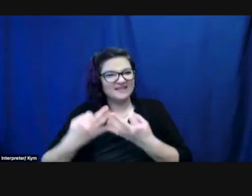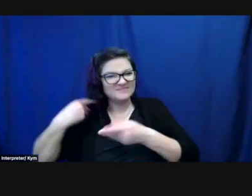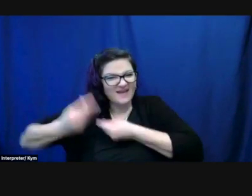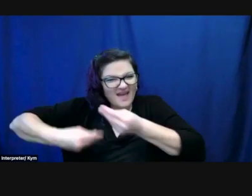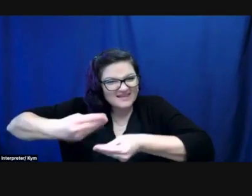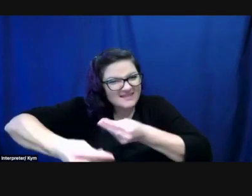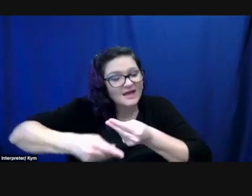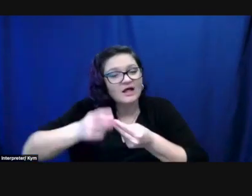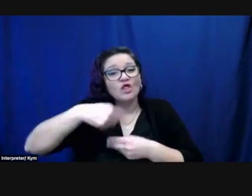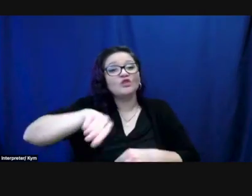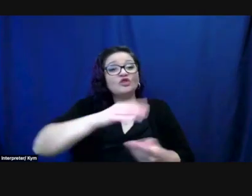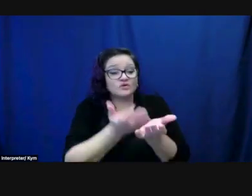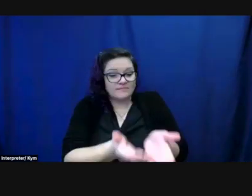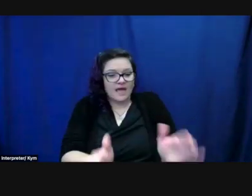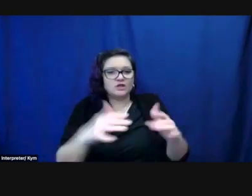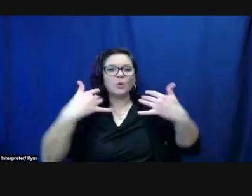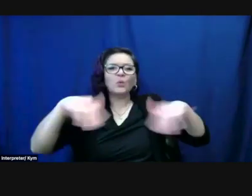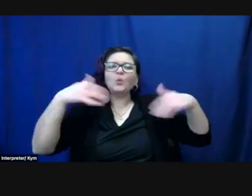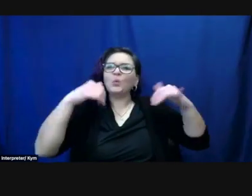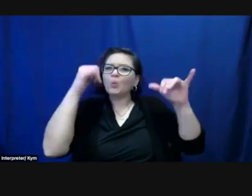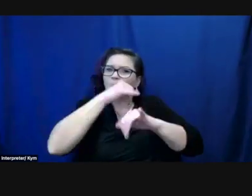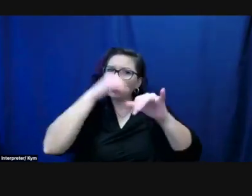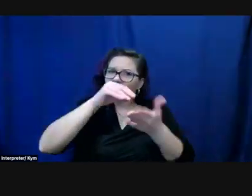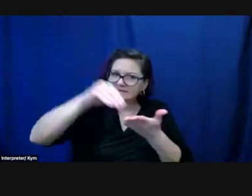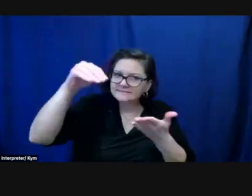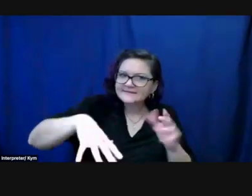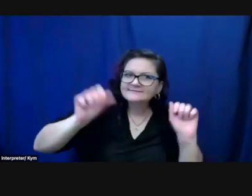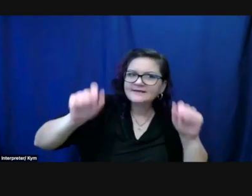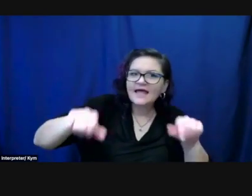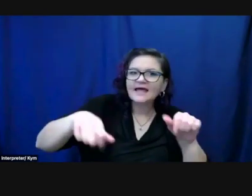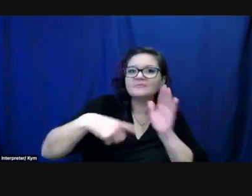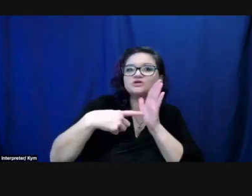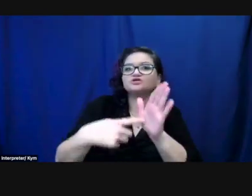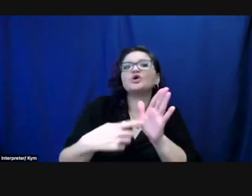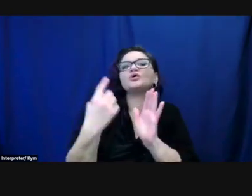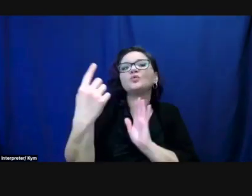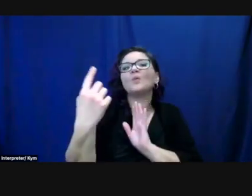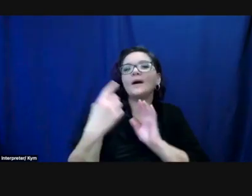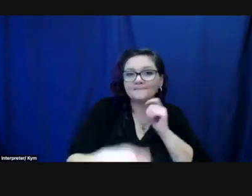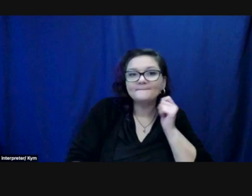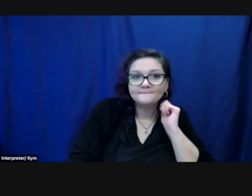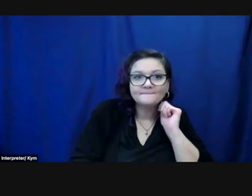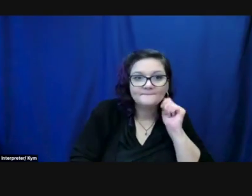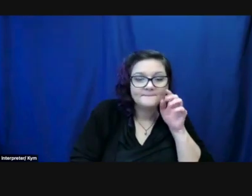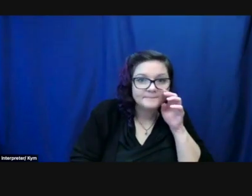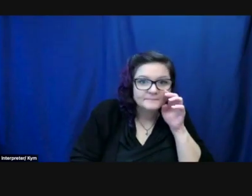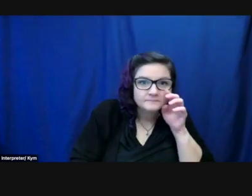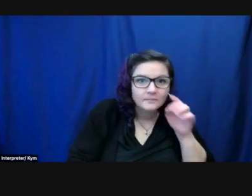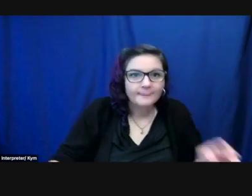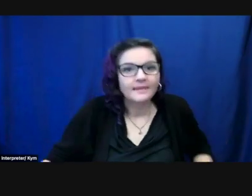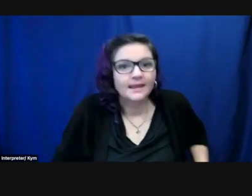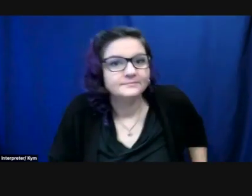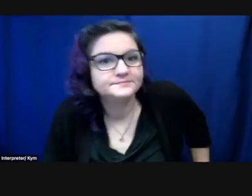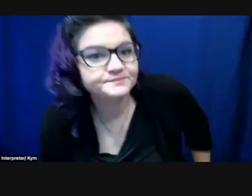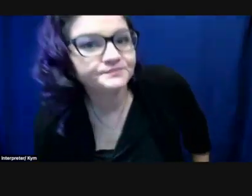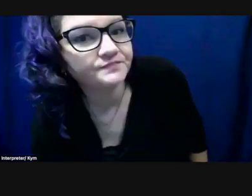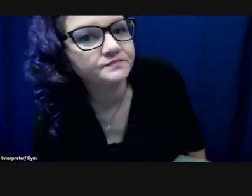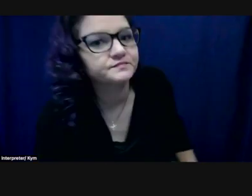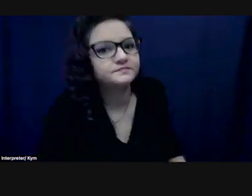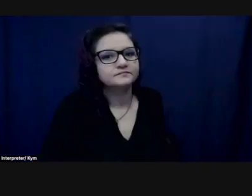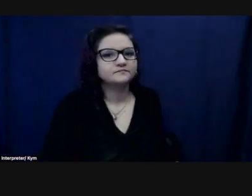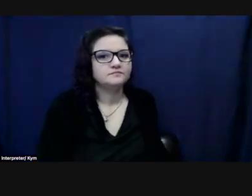be very expensive. I'm going to show you one that I have. Let me show you.